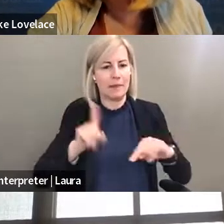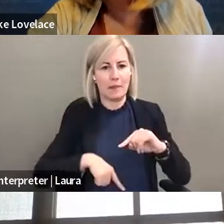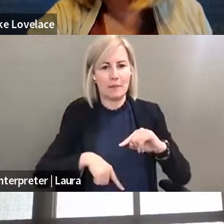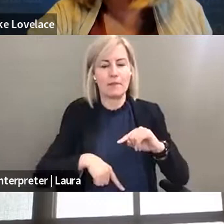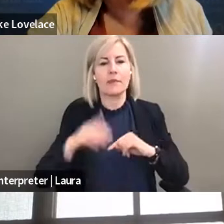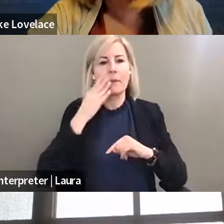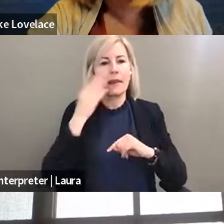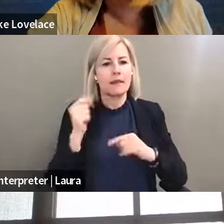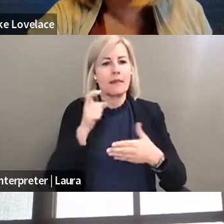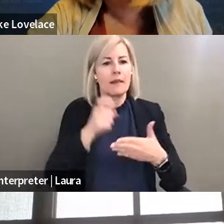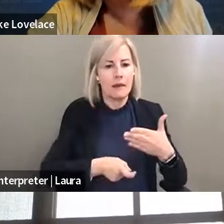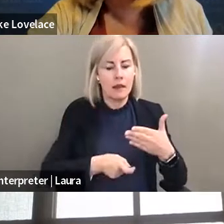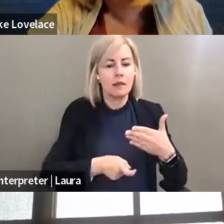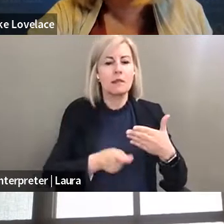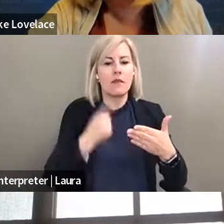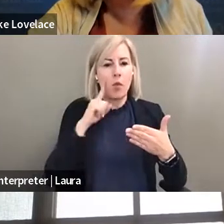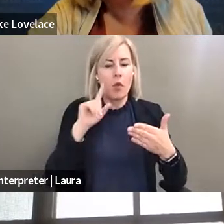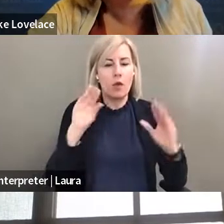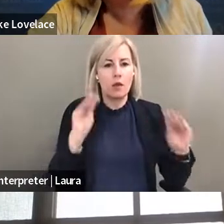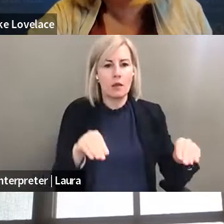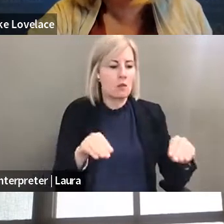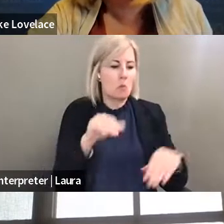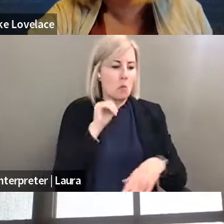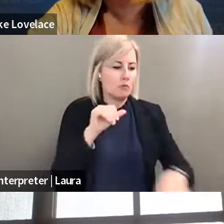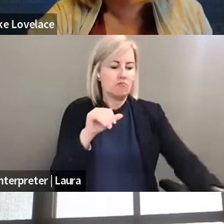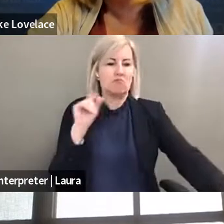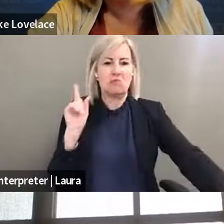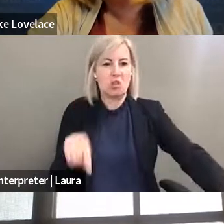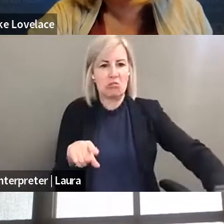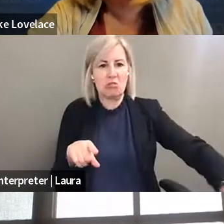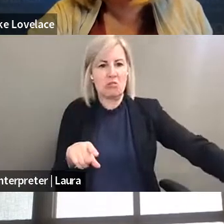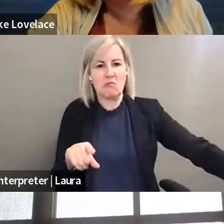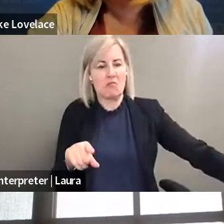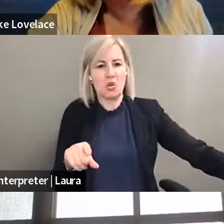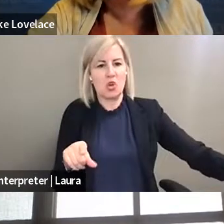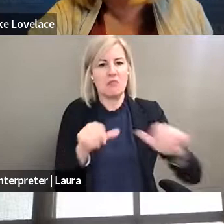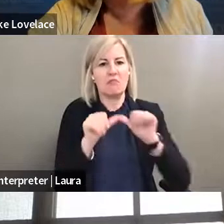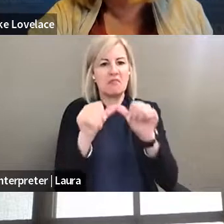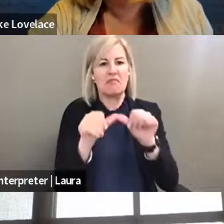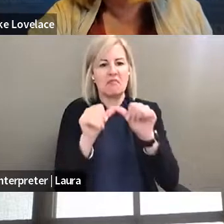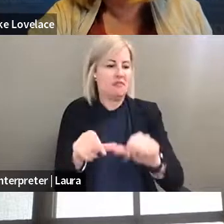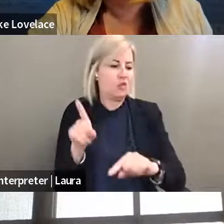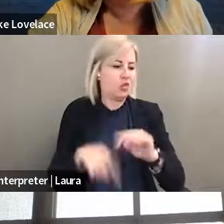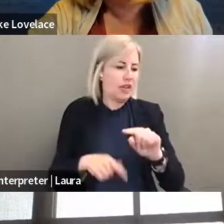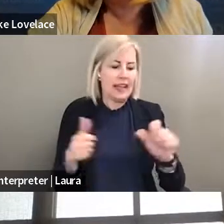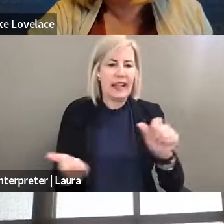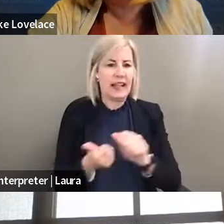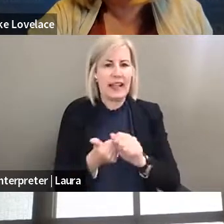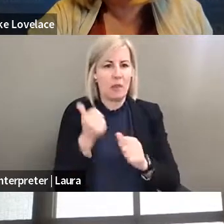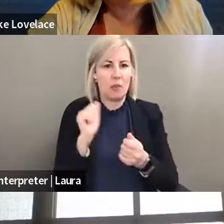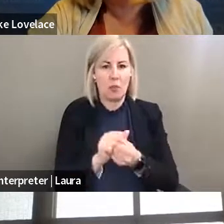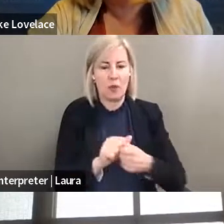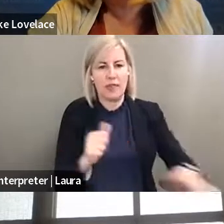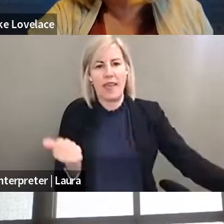of the costs to do those implementations, would not be sustainable over time. They would not be able to keep up with the things